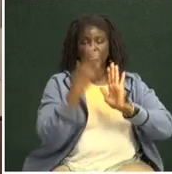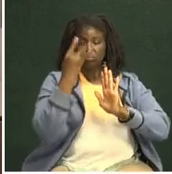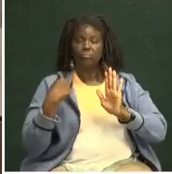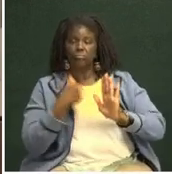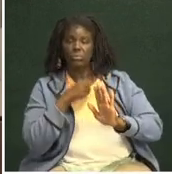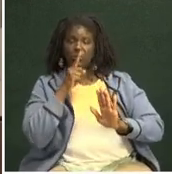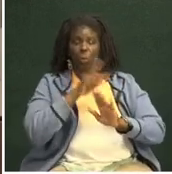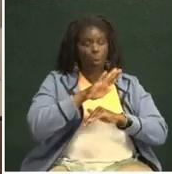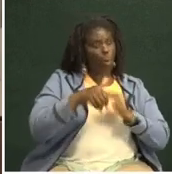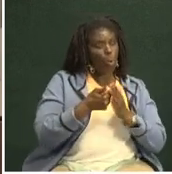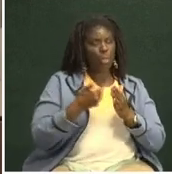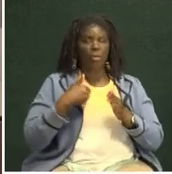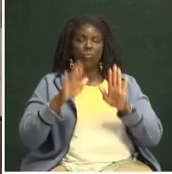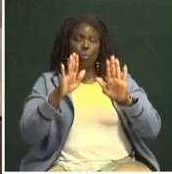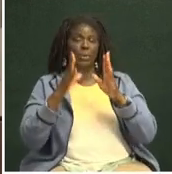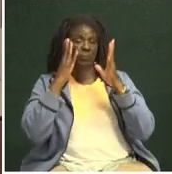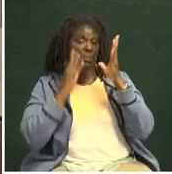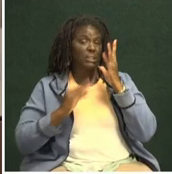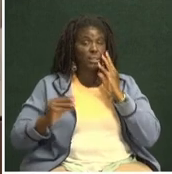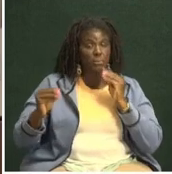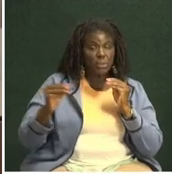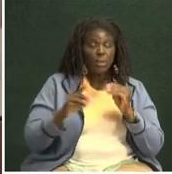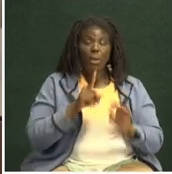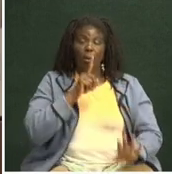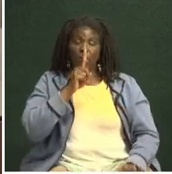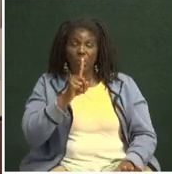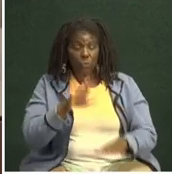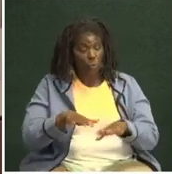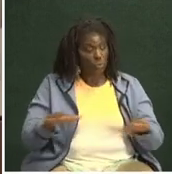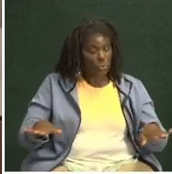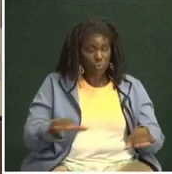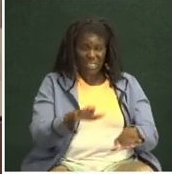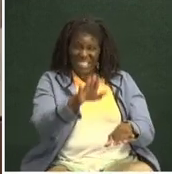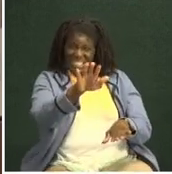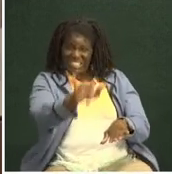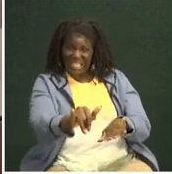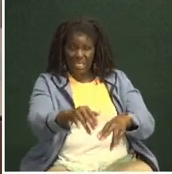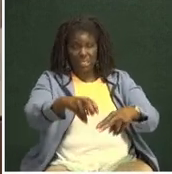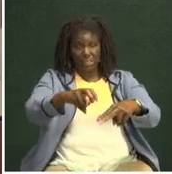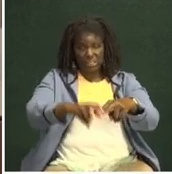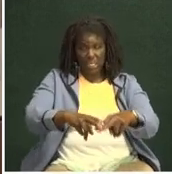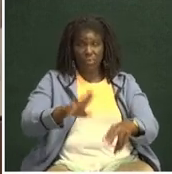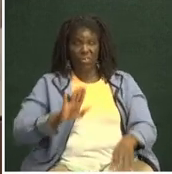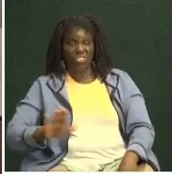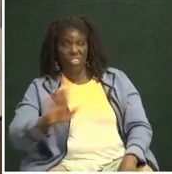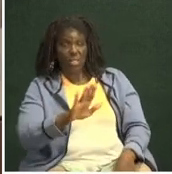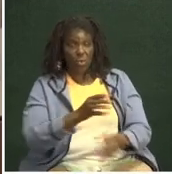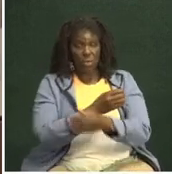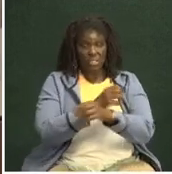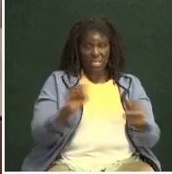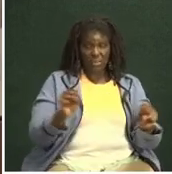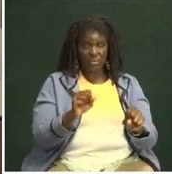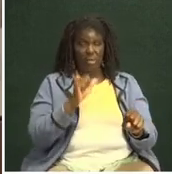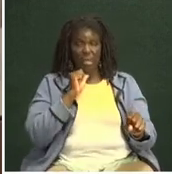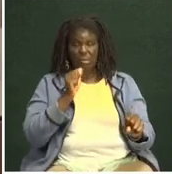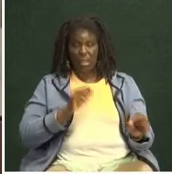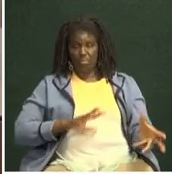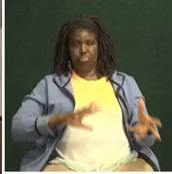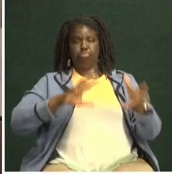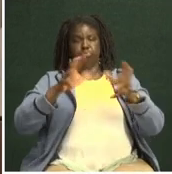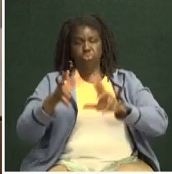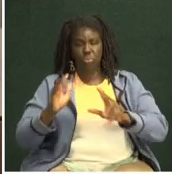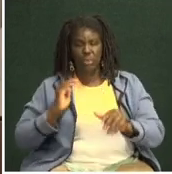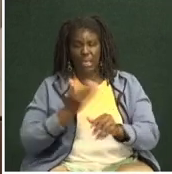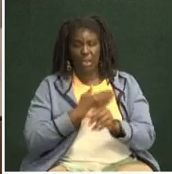has a great experience. Please ensure that children remain in their seats for their safety and are not disruptive to the